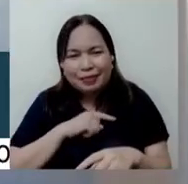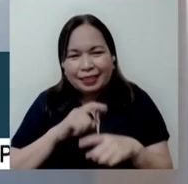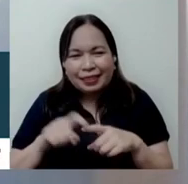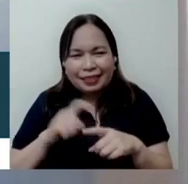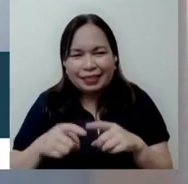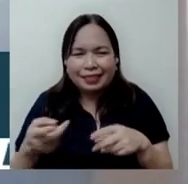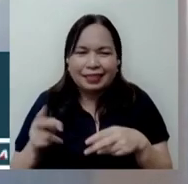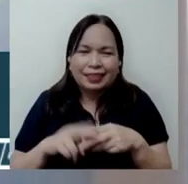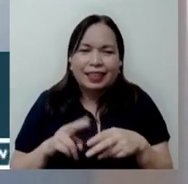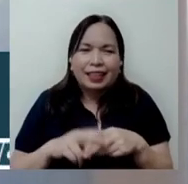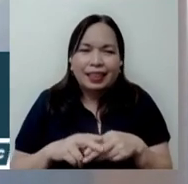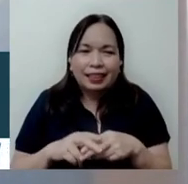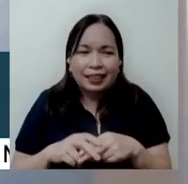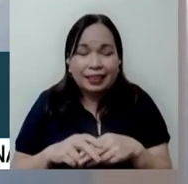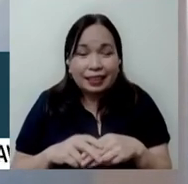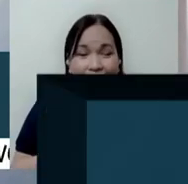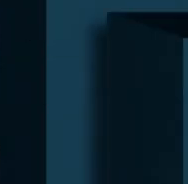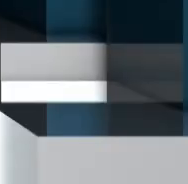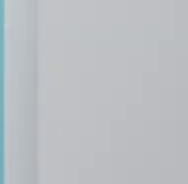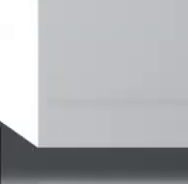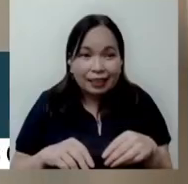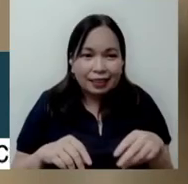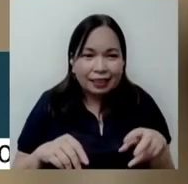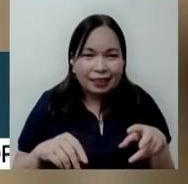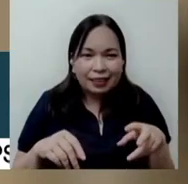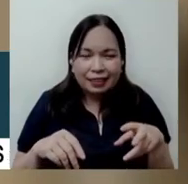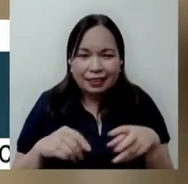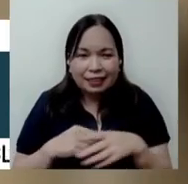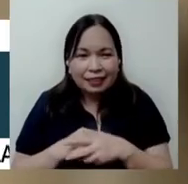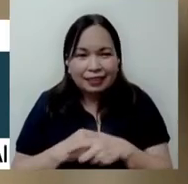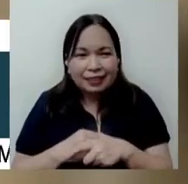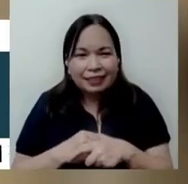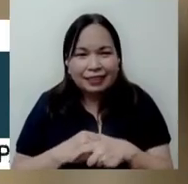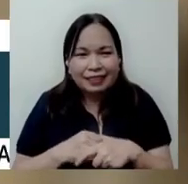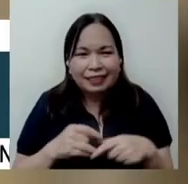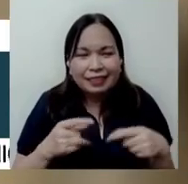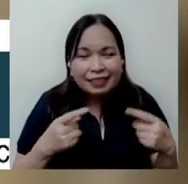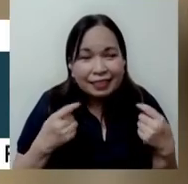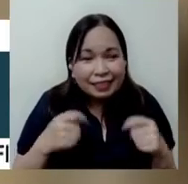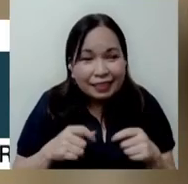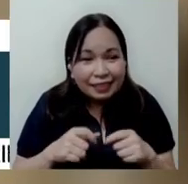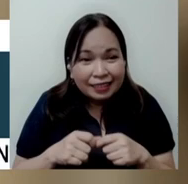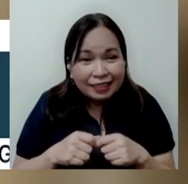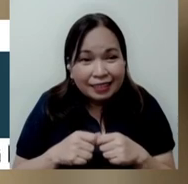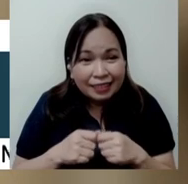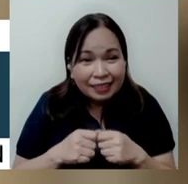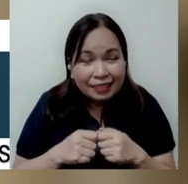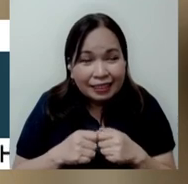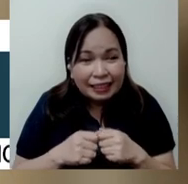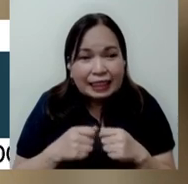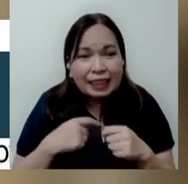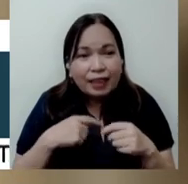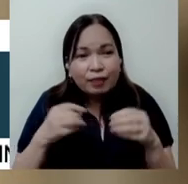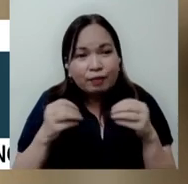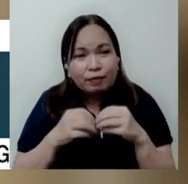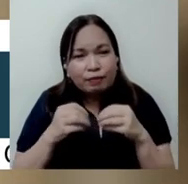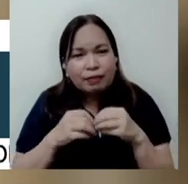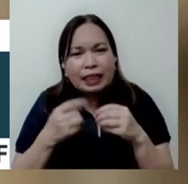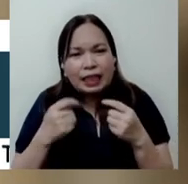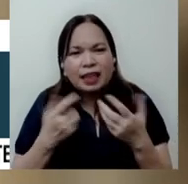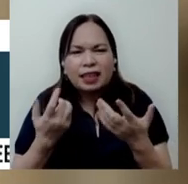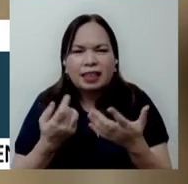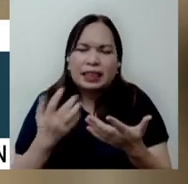power supply in the country. We're trying to push LNG so that we can finally do away with